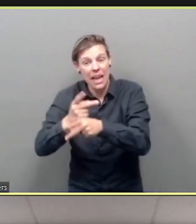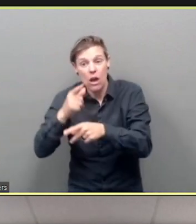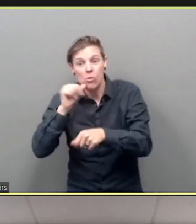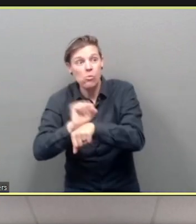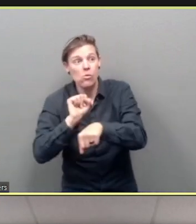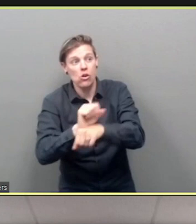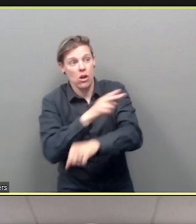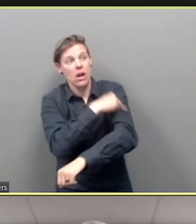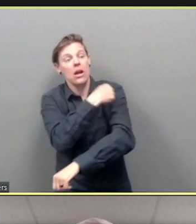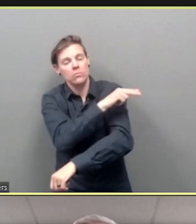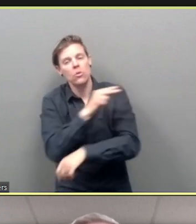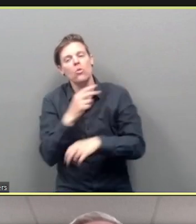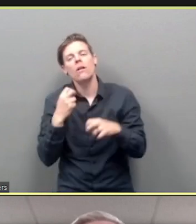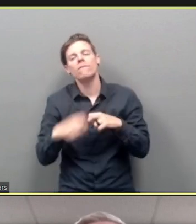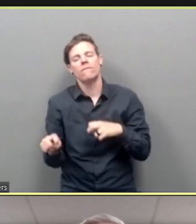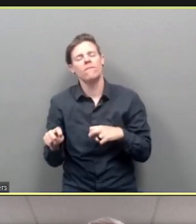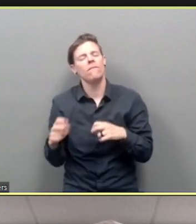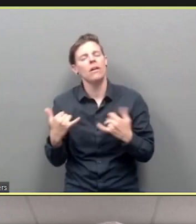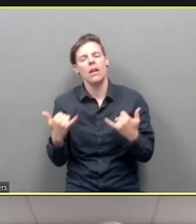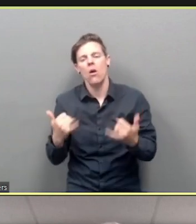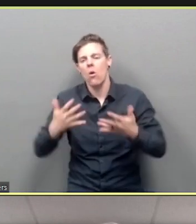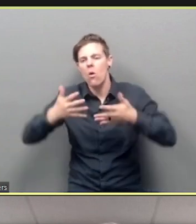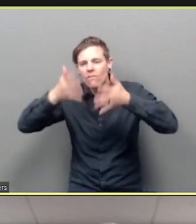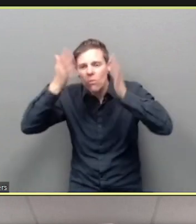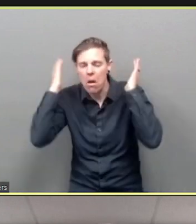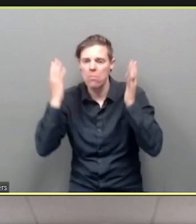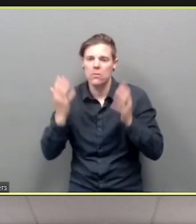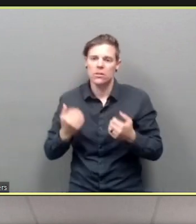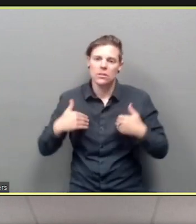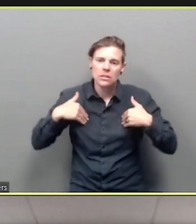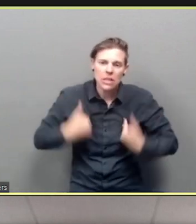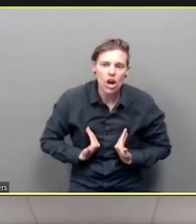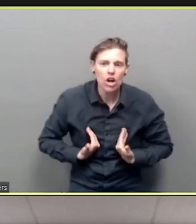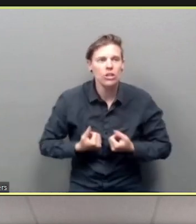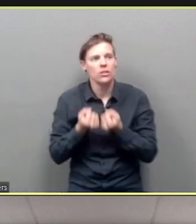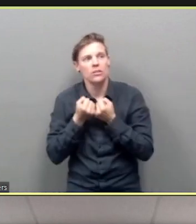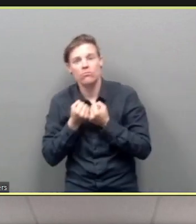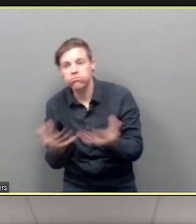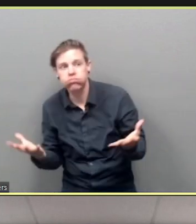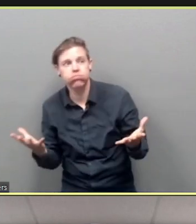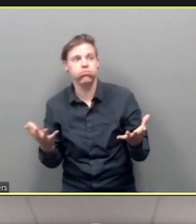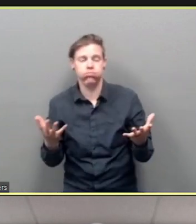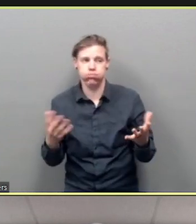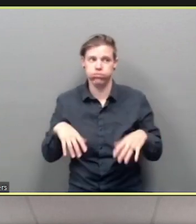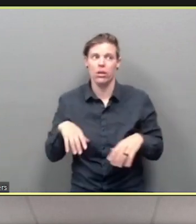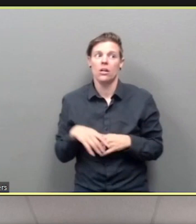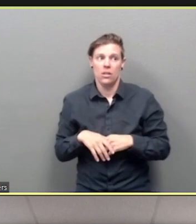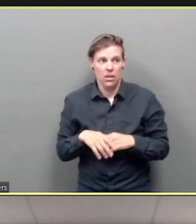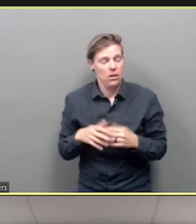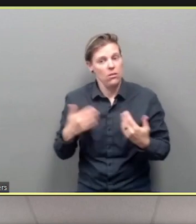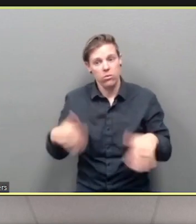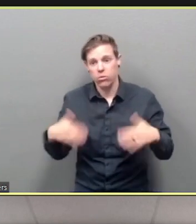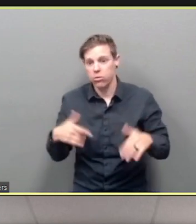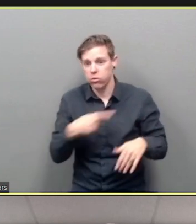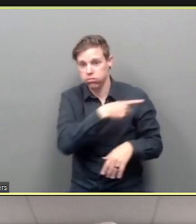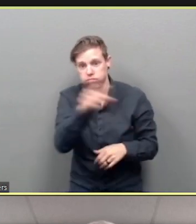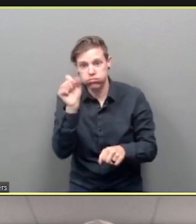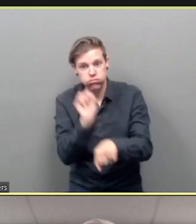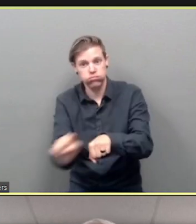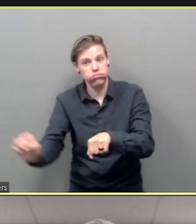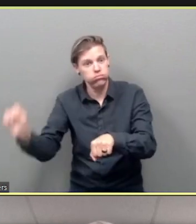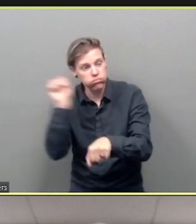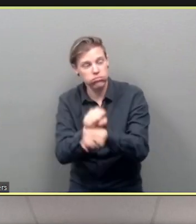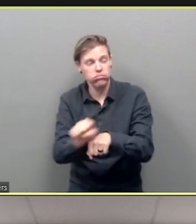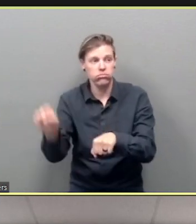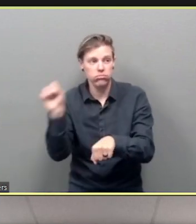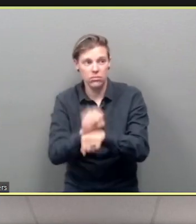difficult time for healthcare workers, not just because of the exhaustion of being at this for